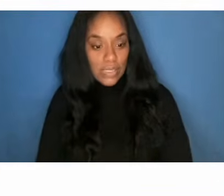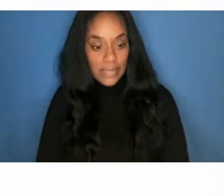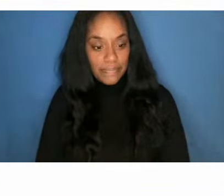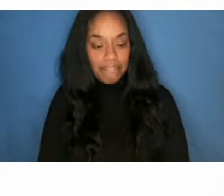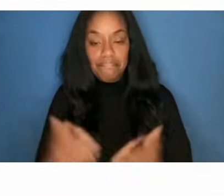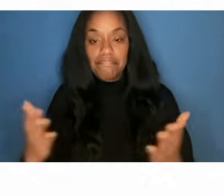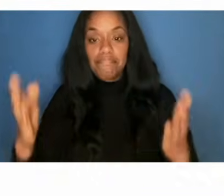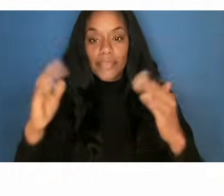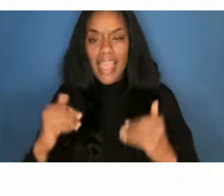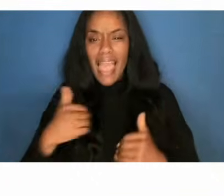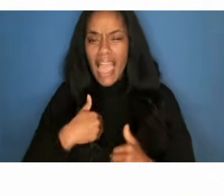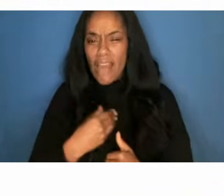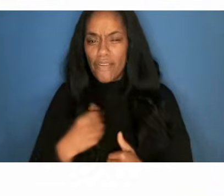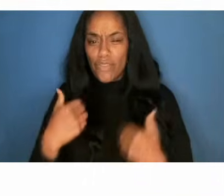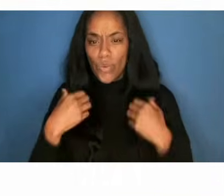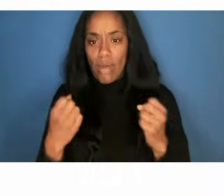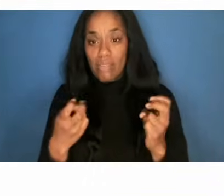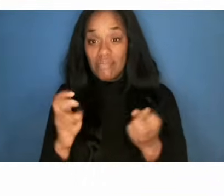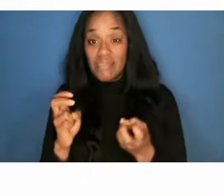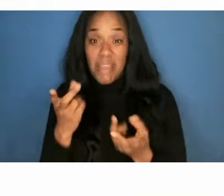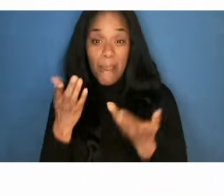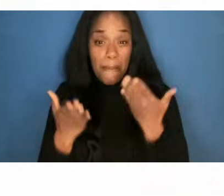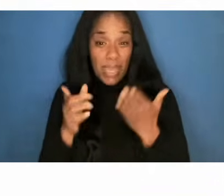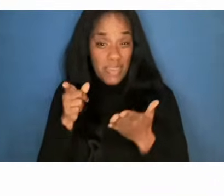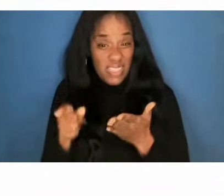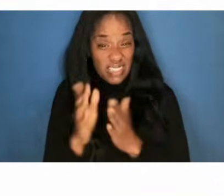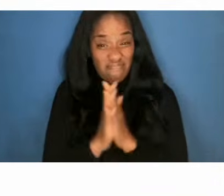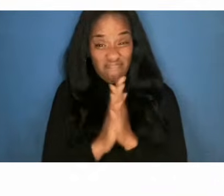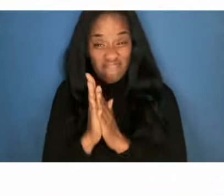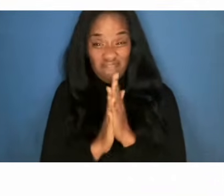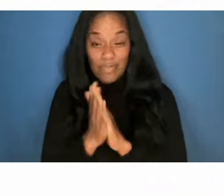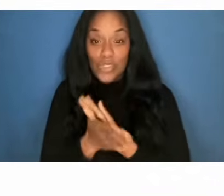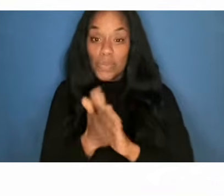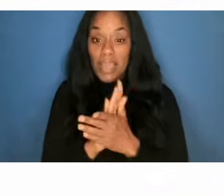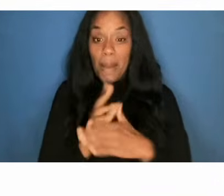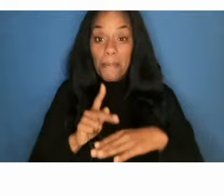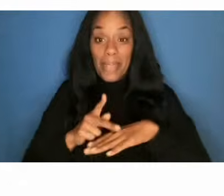issues. Possibly this could be a motivation for me to go plant based.